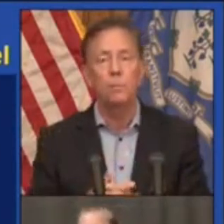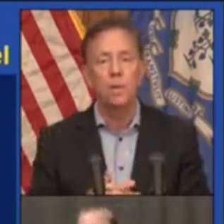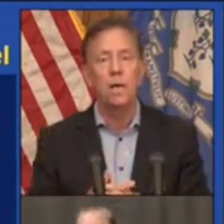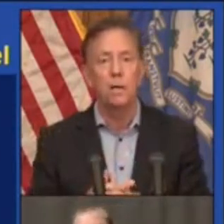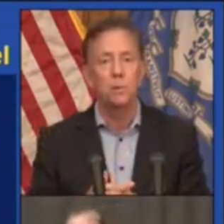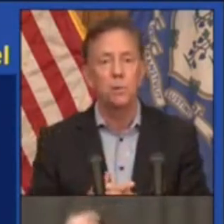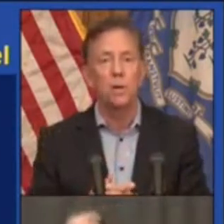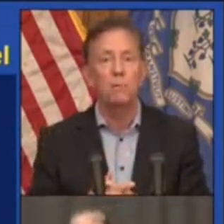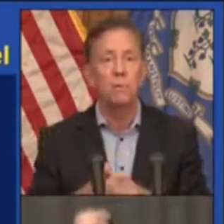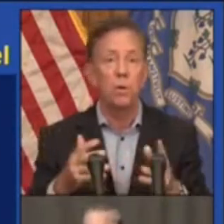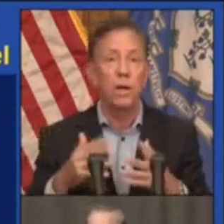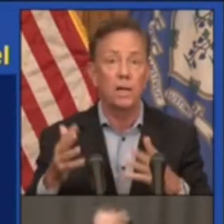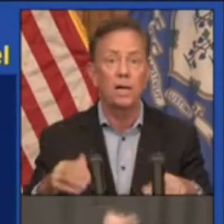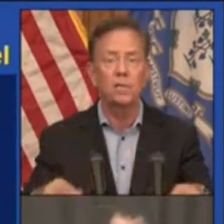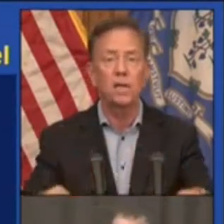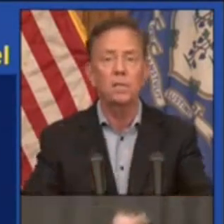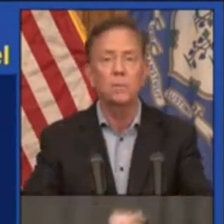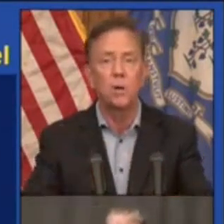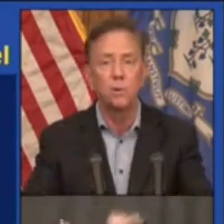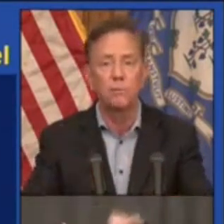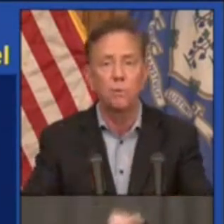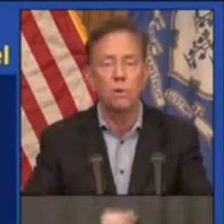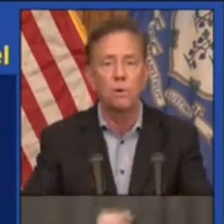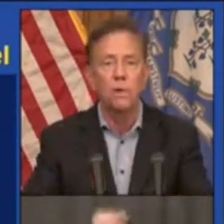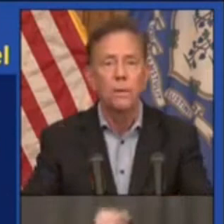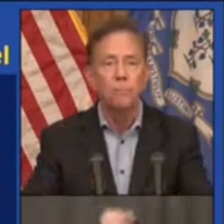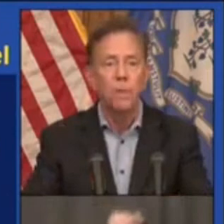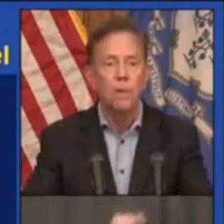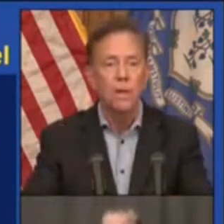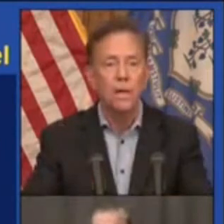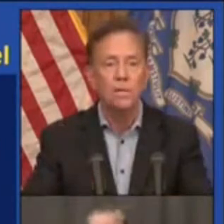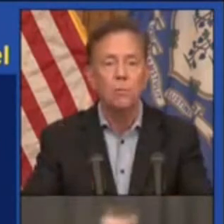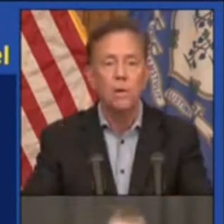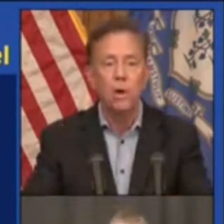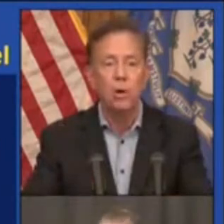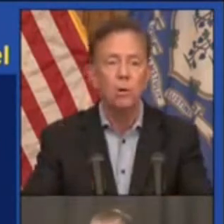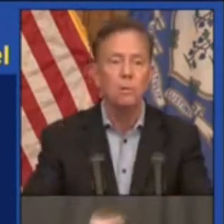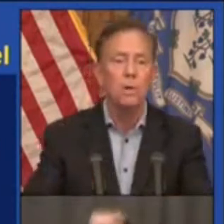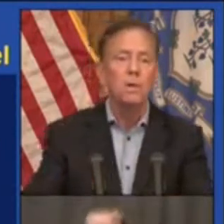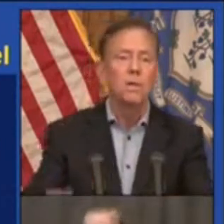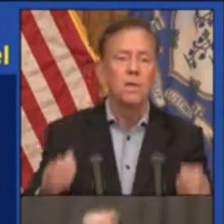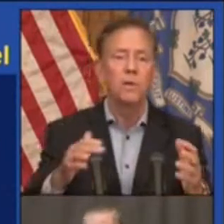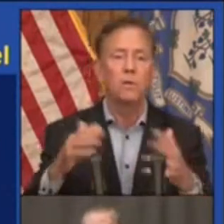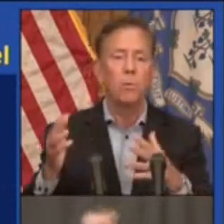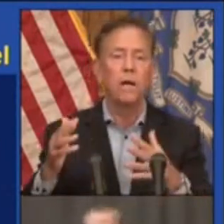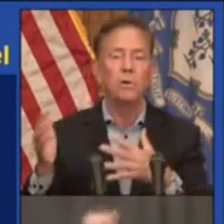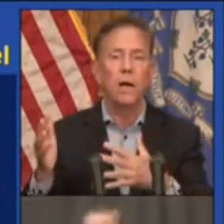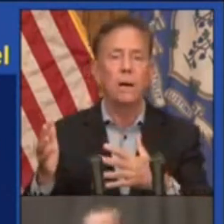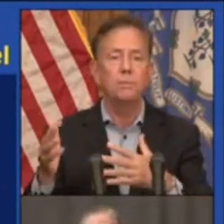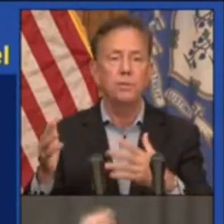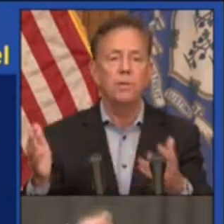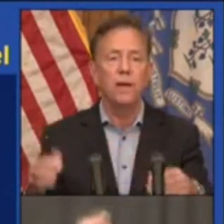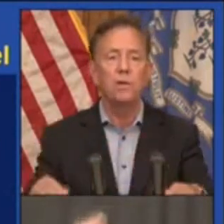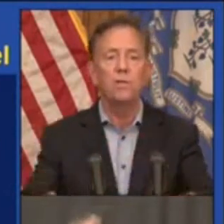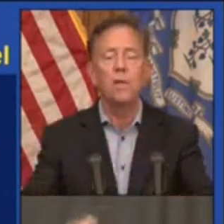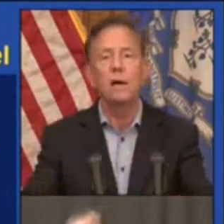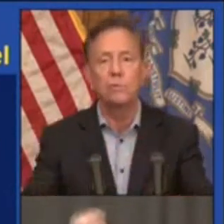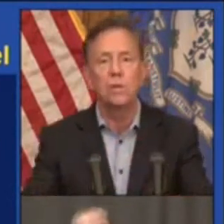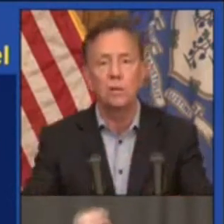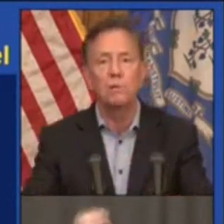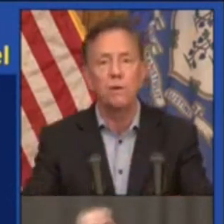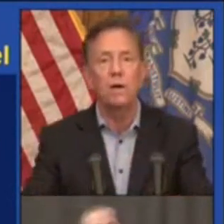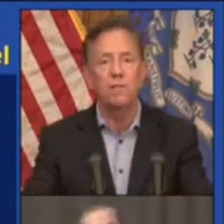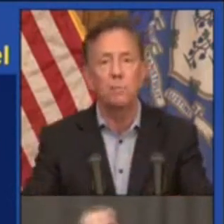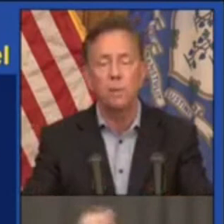people accountable there. And we know how to contact them going forward. And we are giving a right or an option of having a